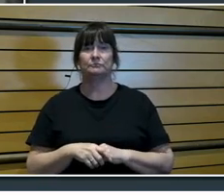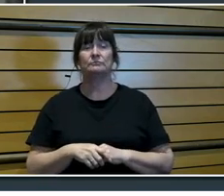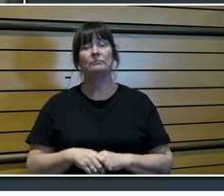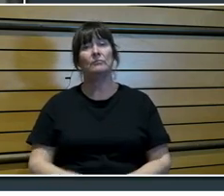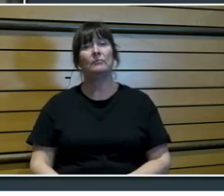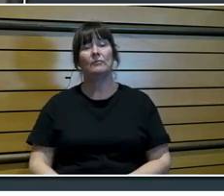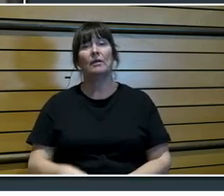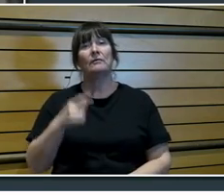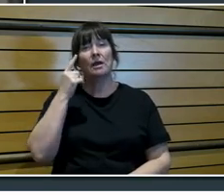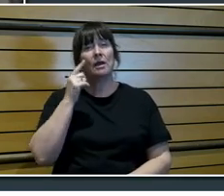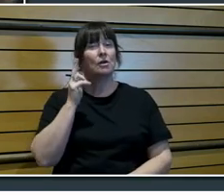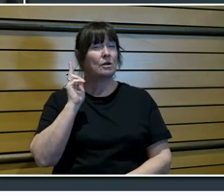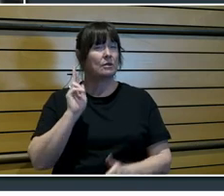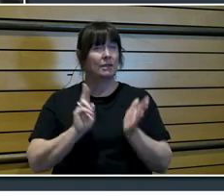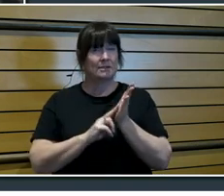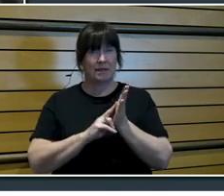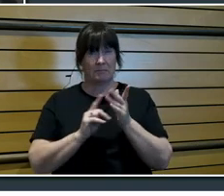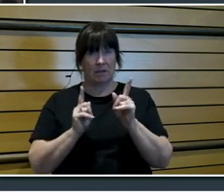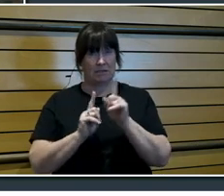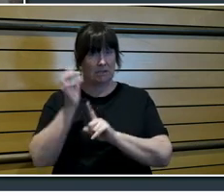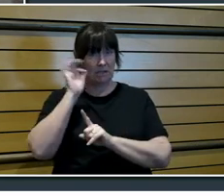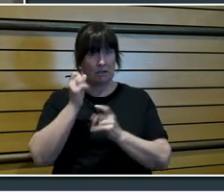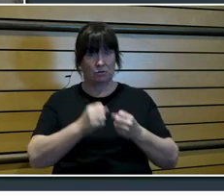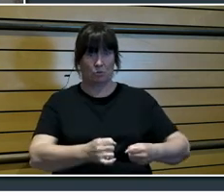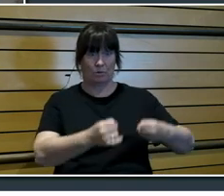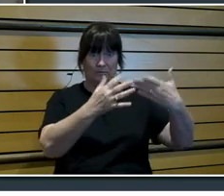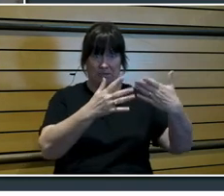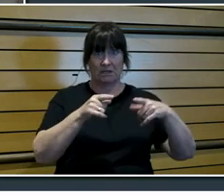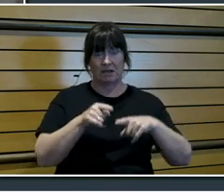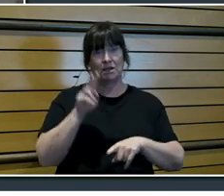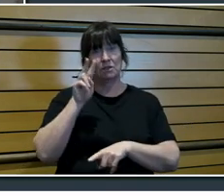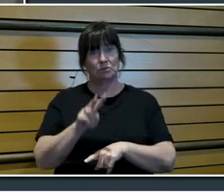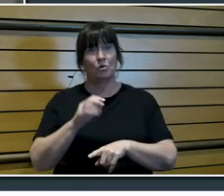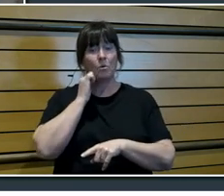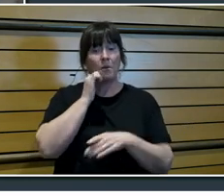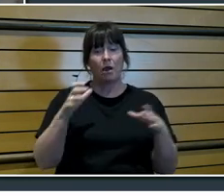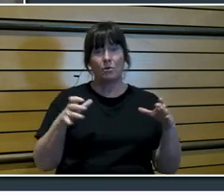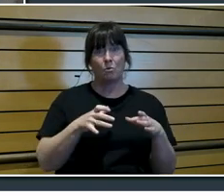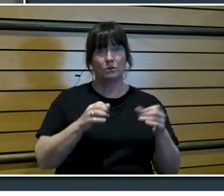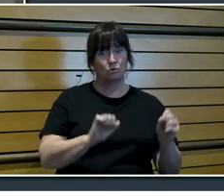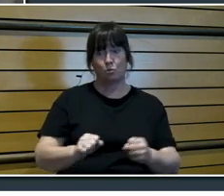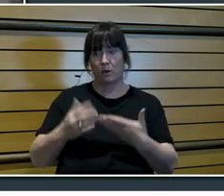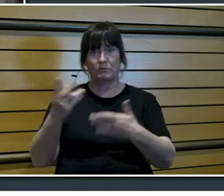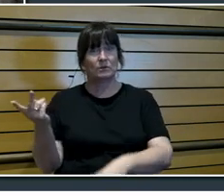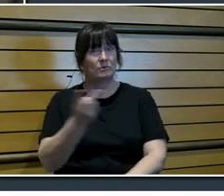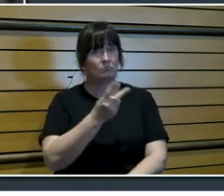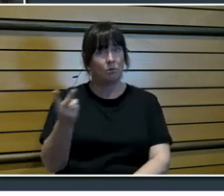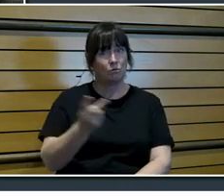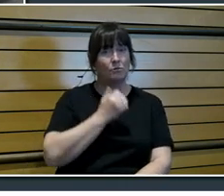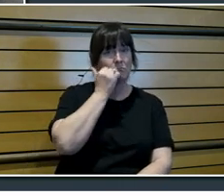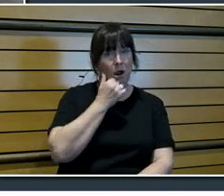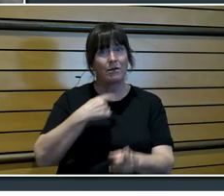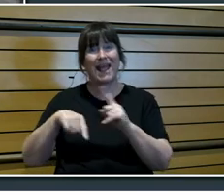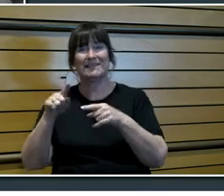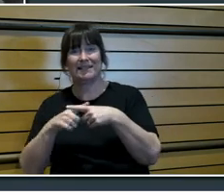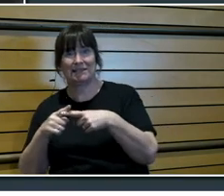When looking at the Napier City Council website, I saw that the Māori Ward's webpage was in both English and Te Reo. This is my first indication that even